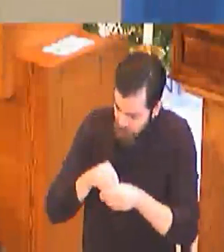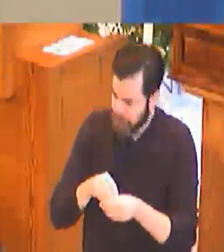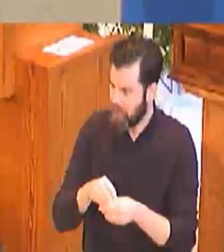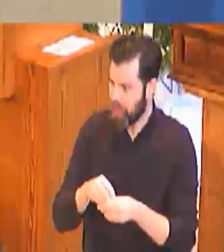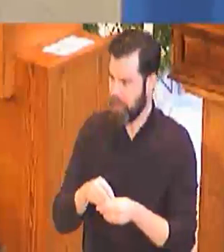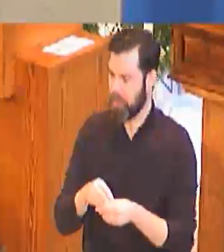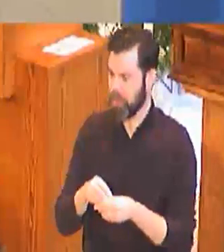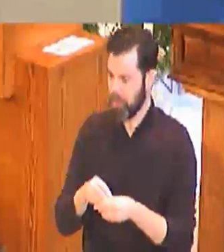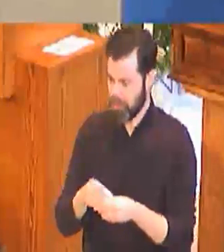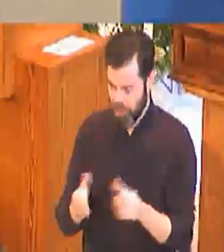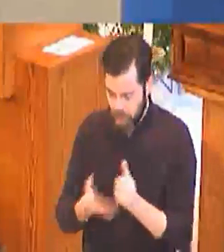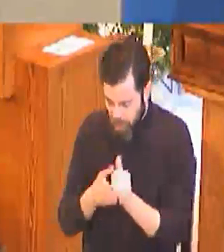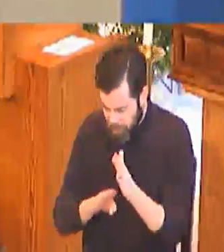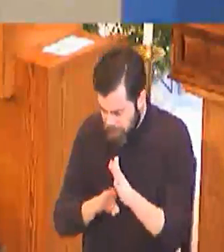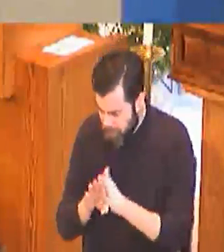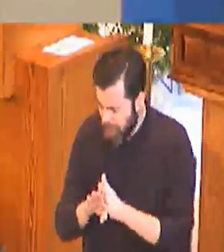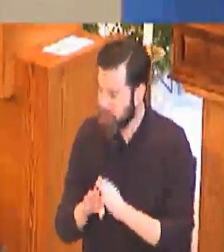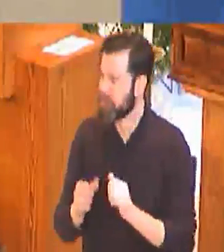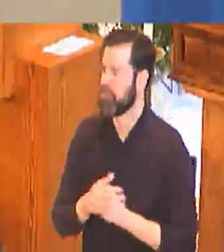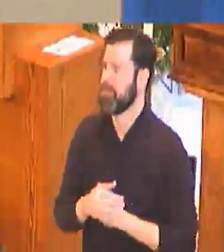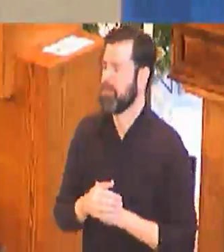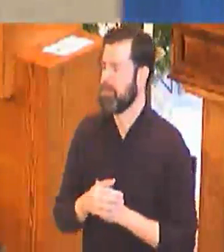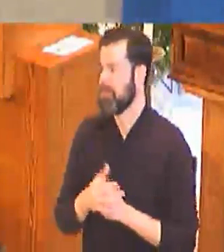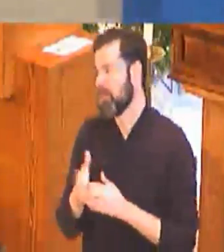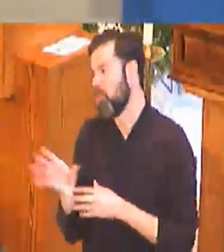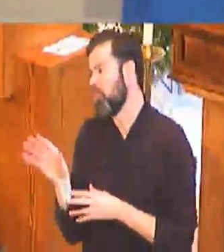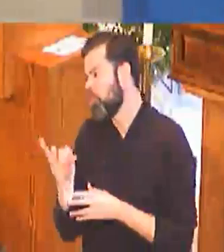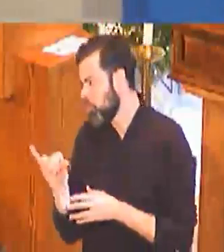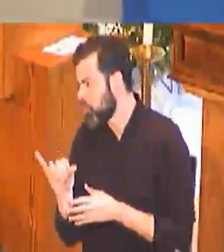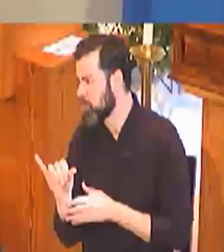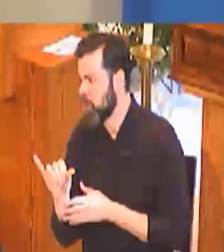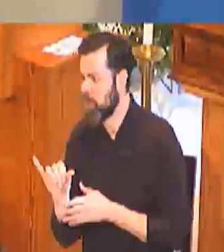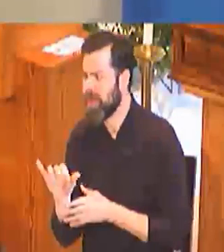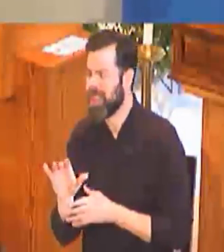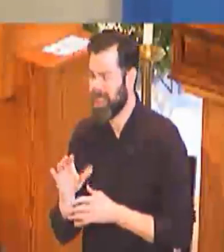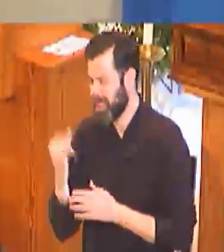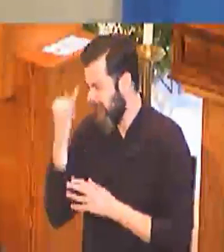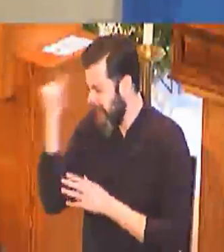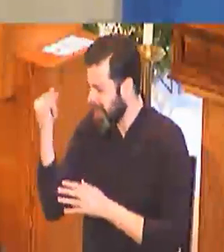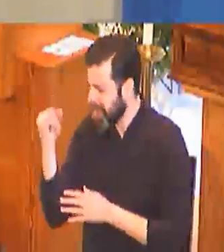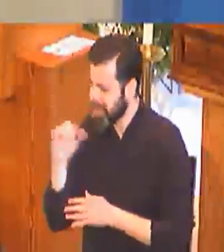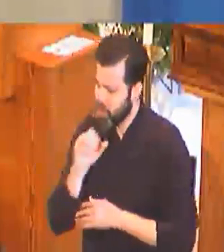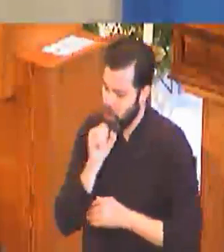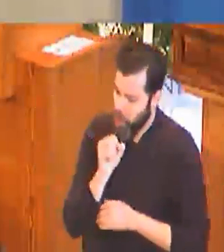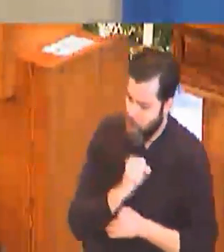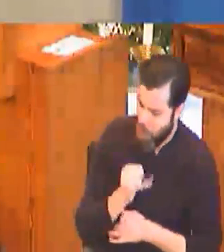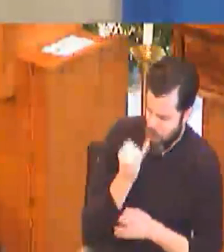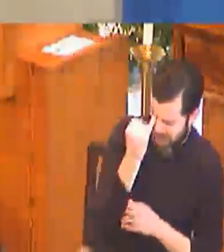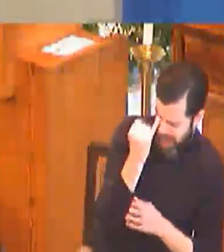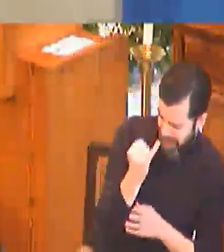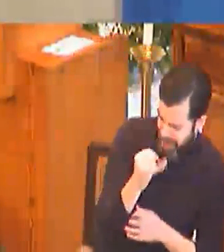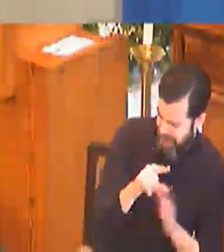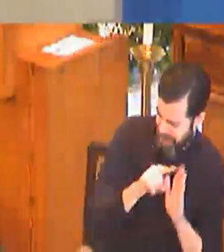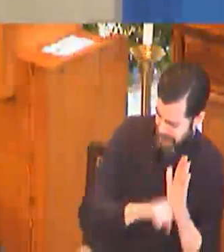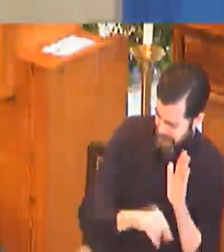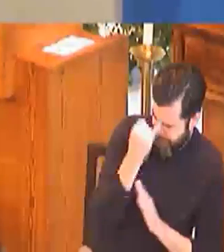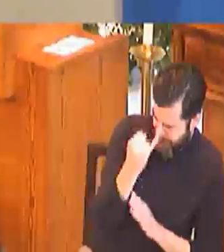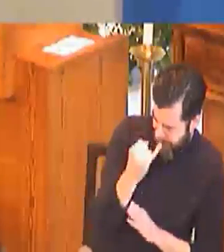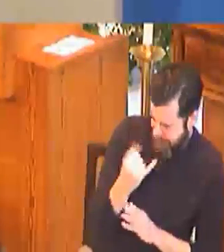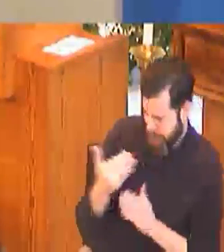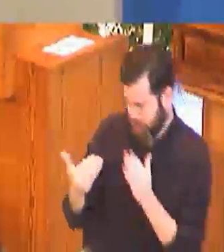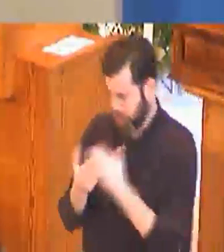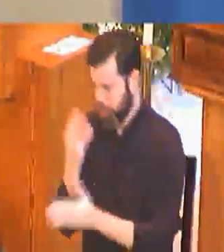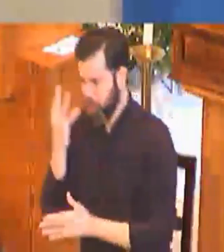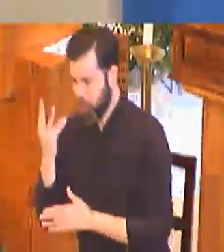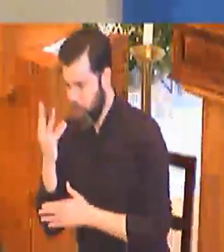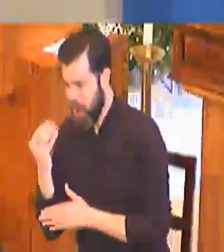is chemicalization. Sometimes it seems like things are getting worse because we're putting the new wine